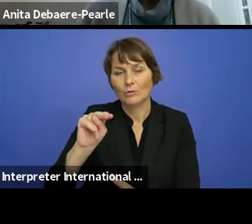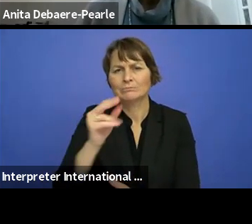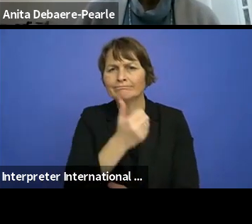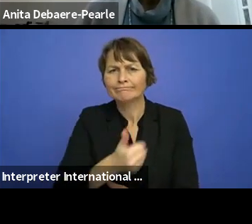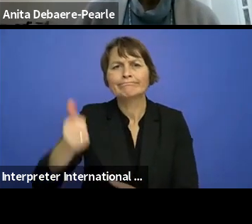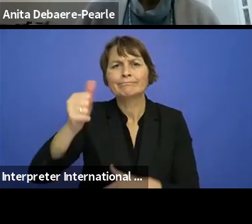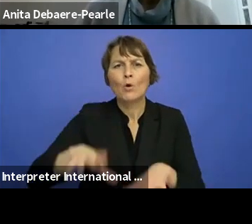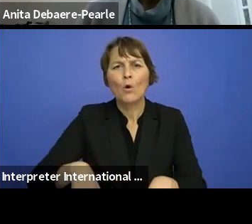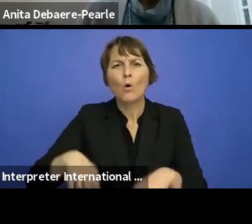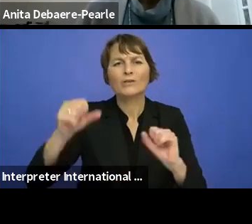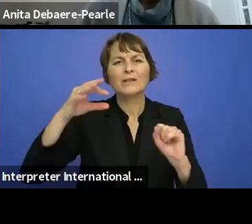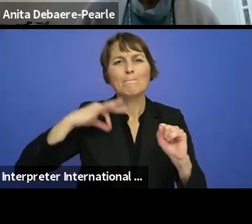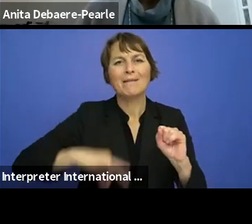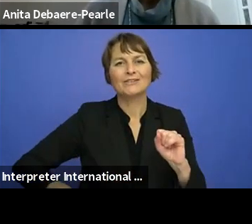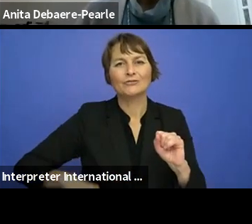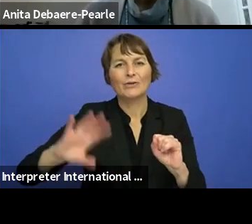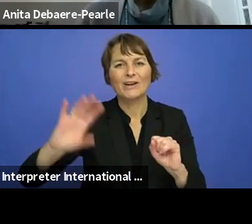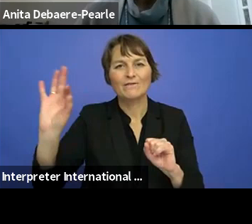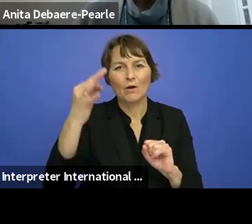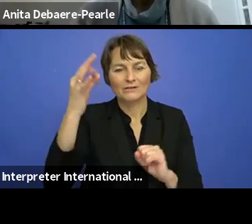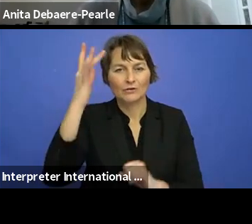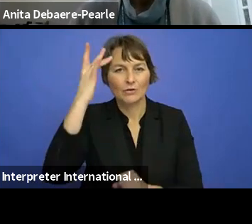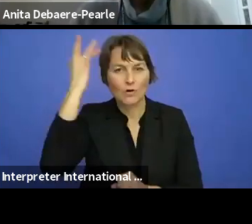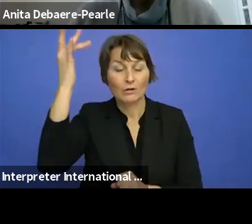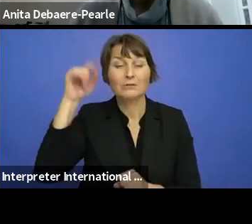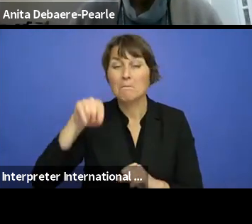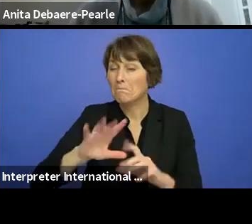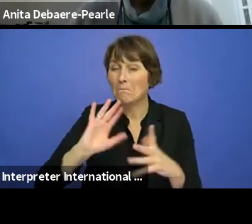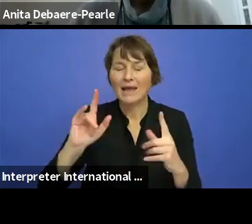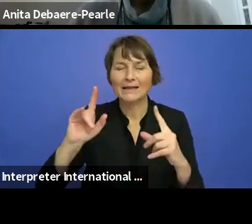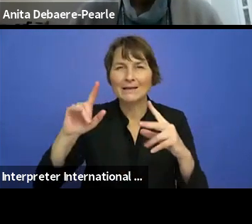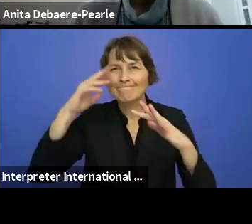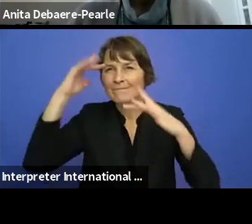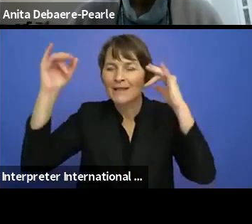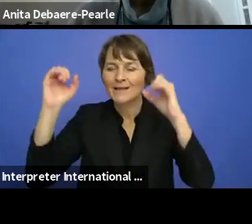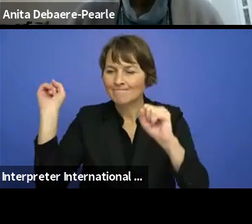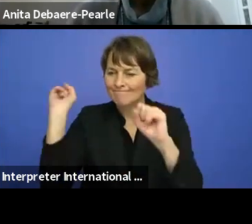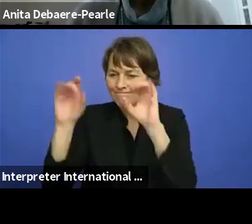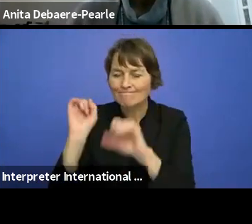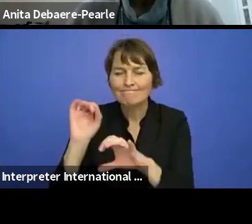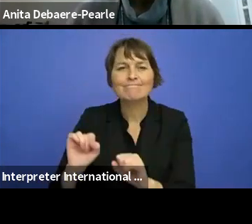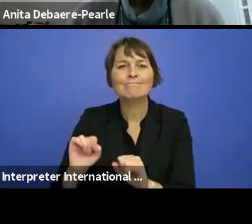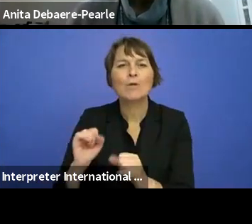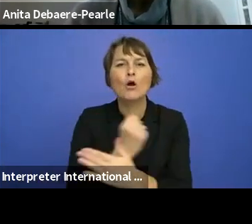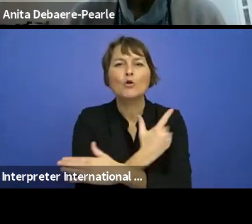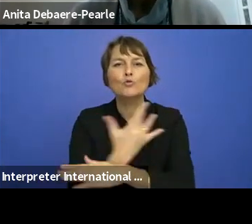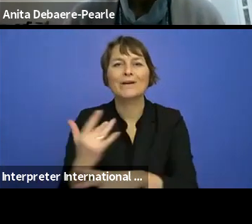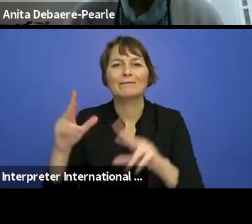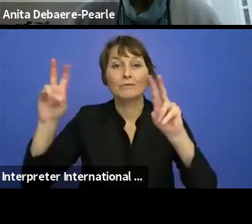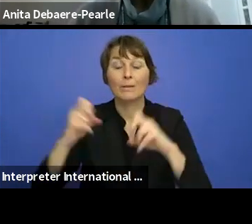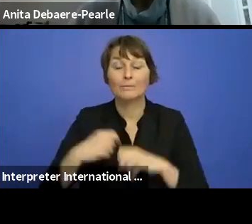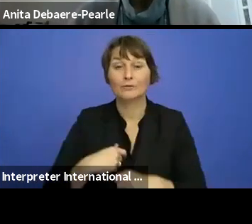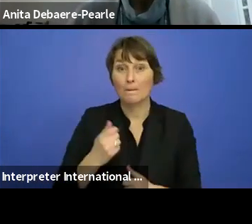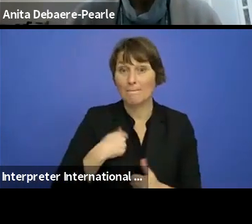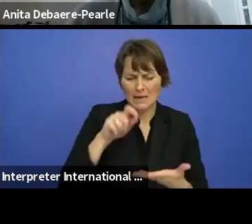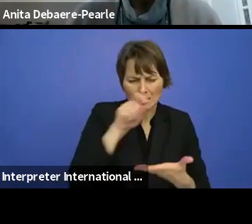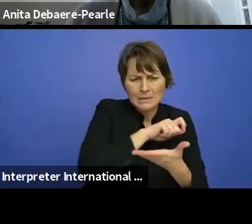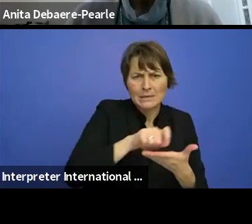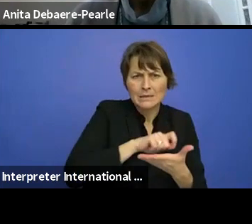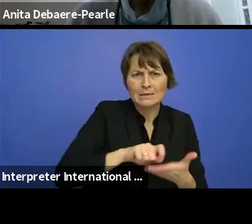of reflection on the greening issue. And I've heard many ideas,